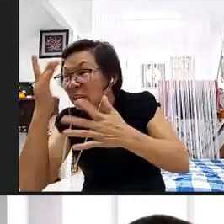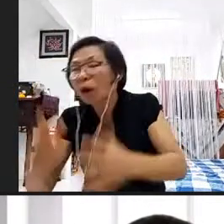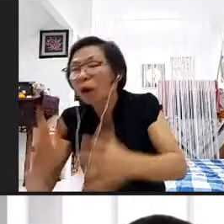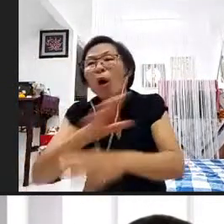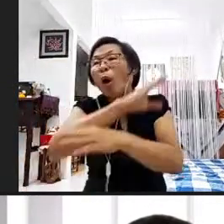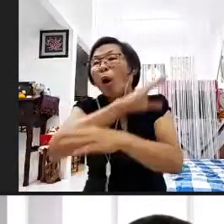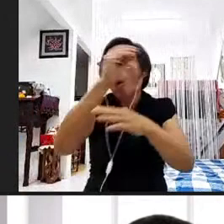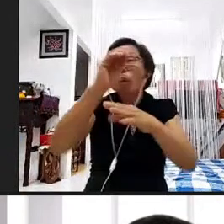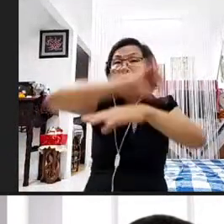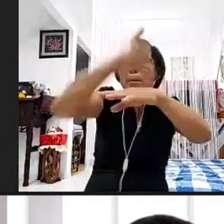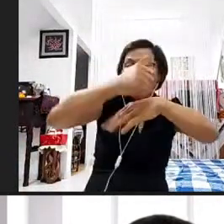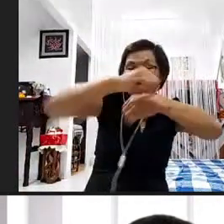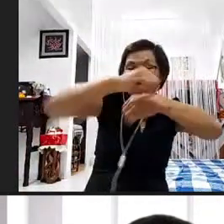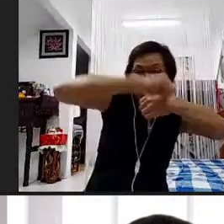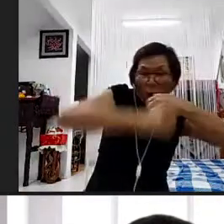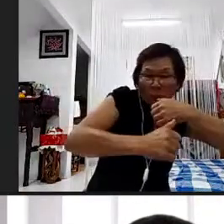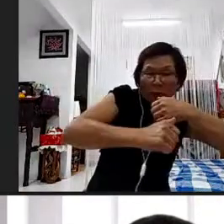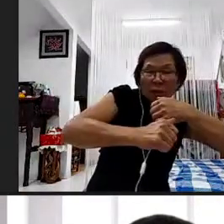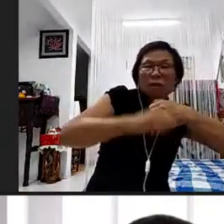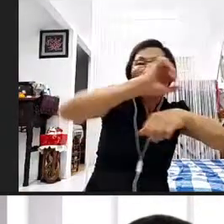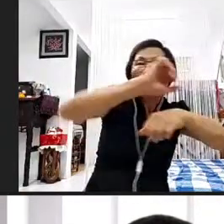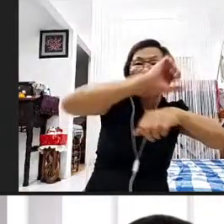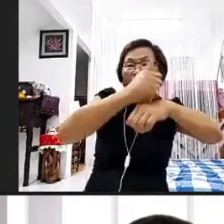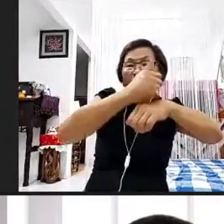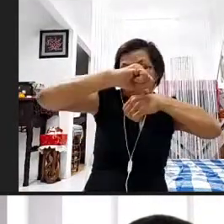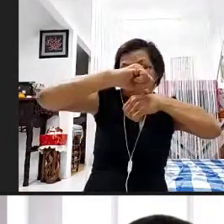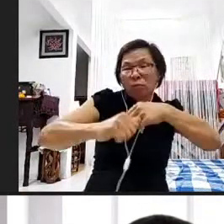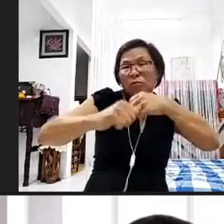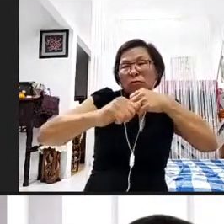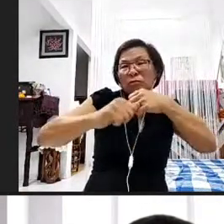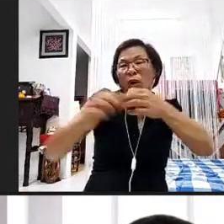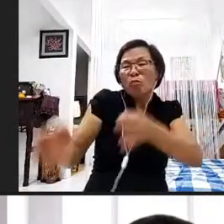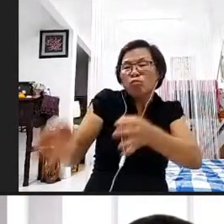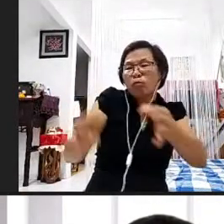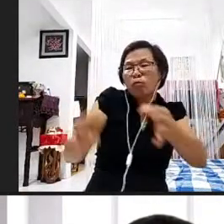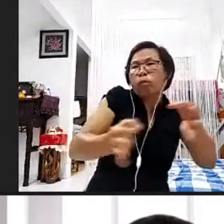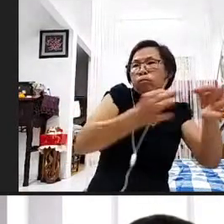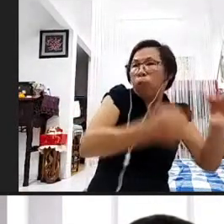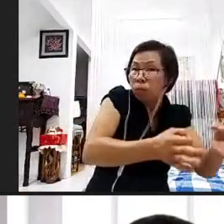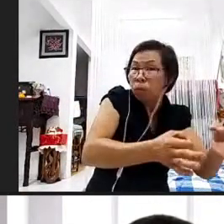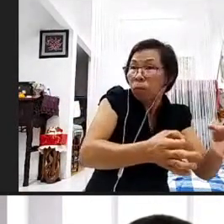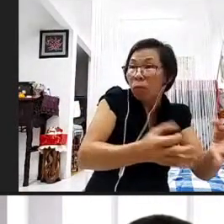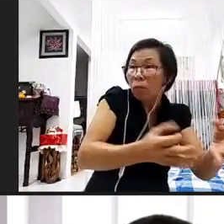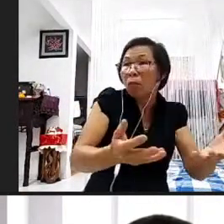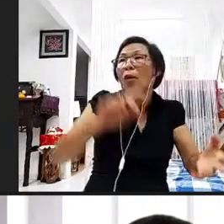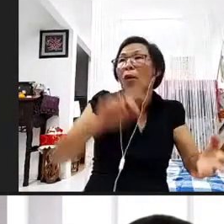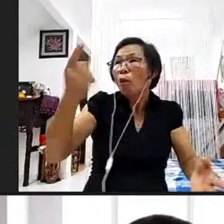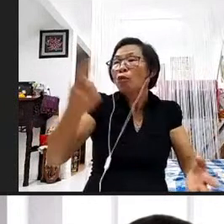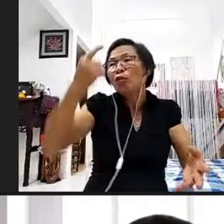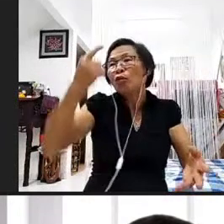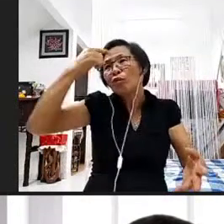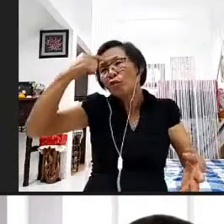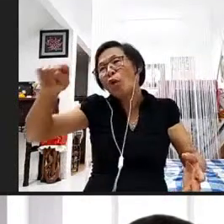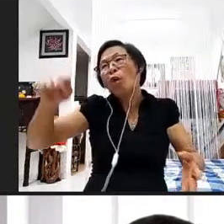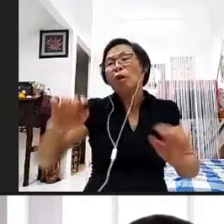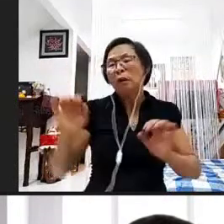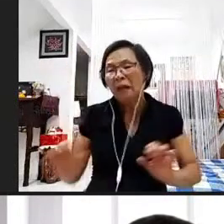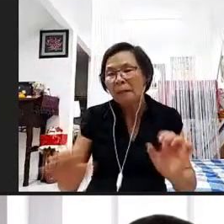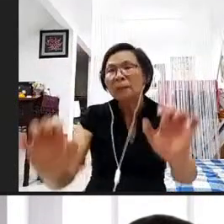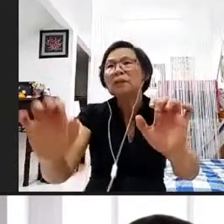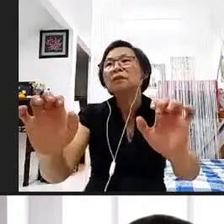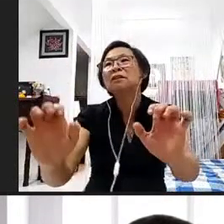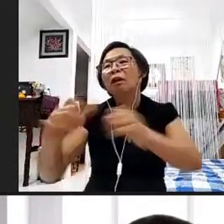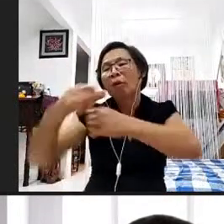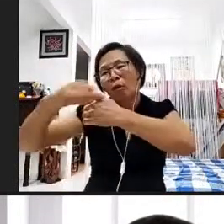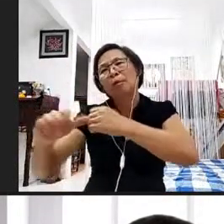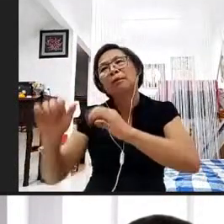operations has all been stopped or postponed. They only cater for any emergency